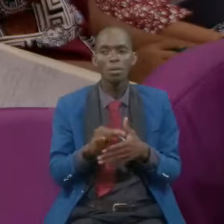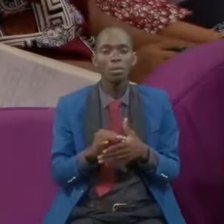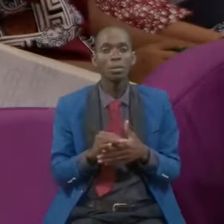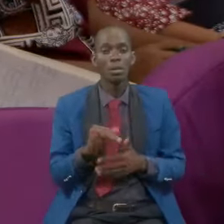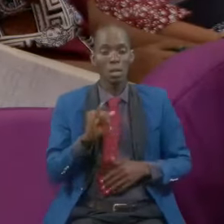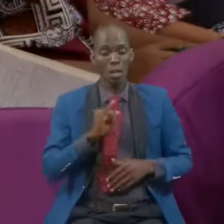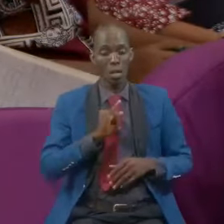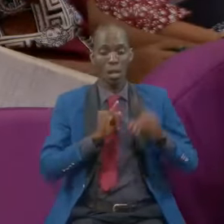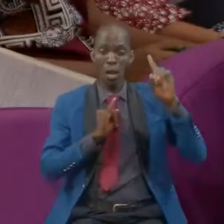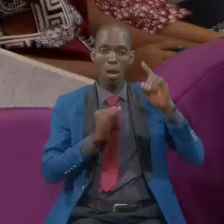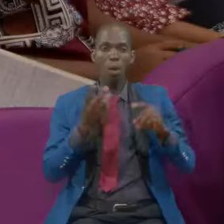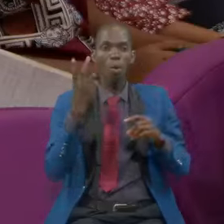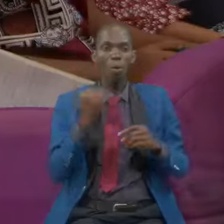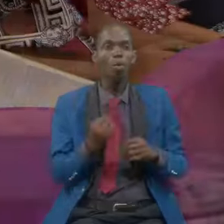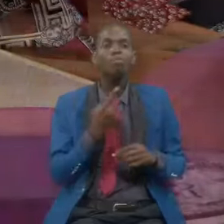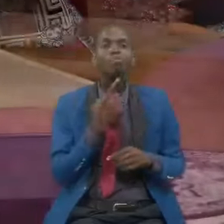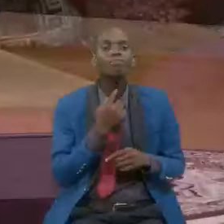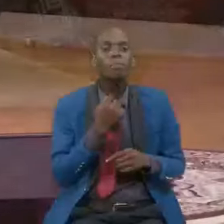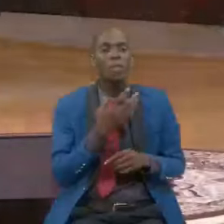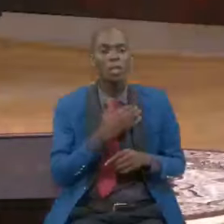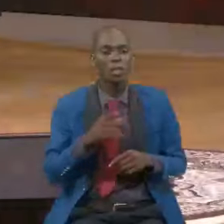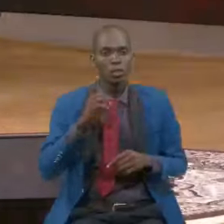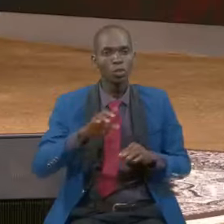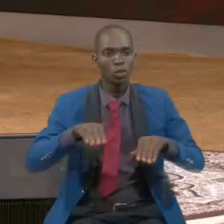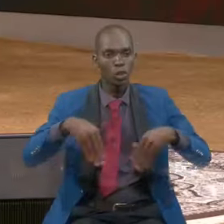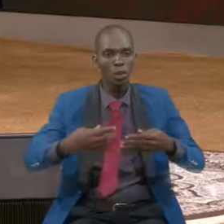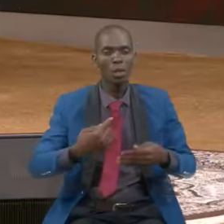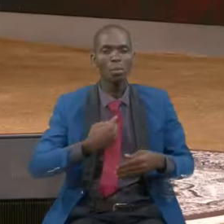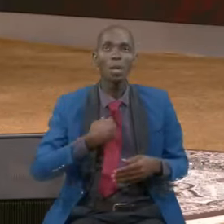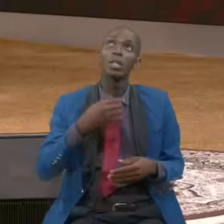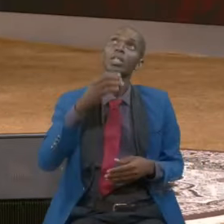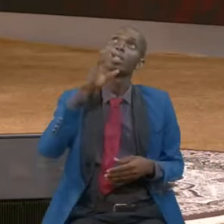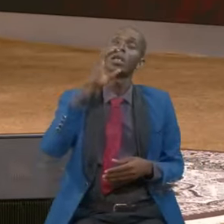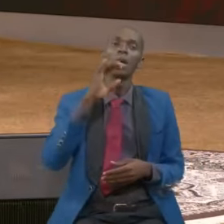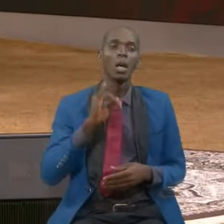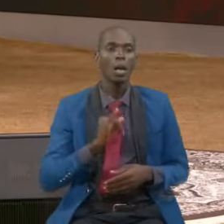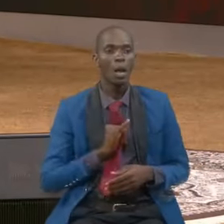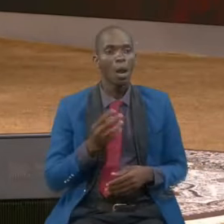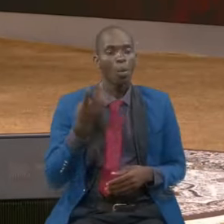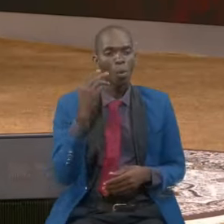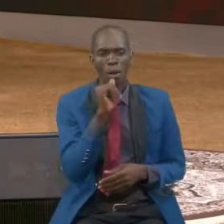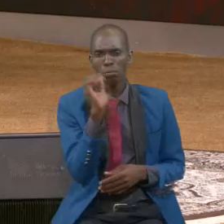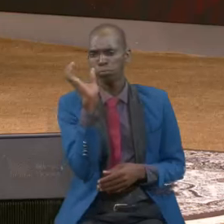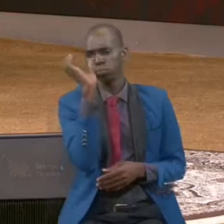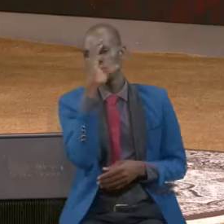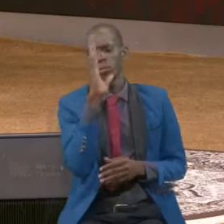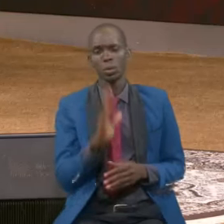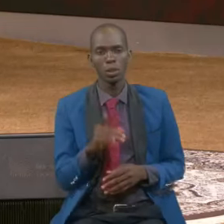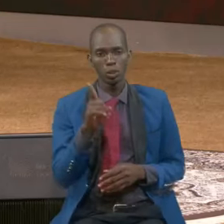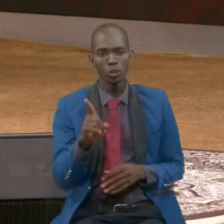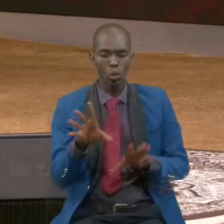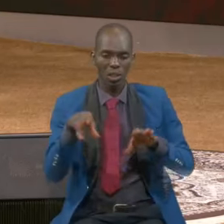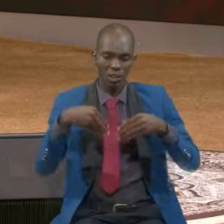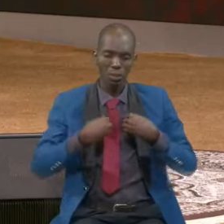was thirsty, and ye gave me drink. I was a stranger, and ye took me